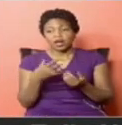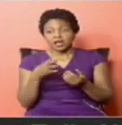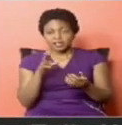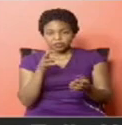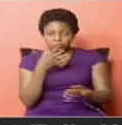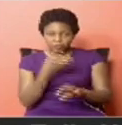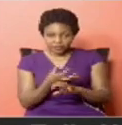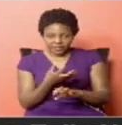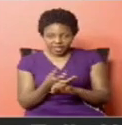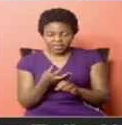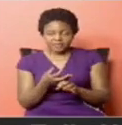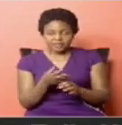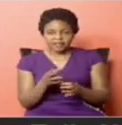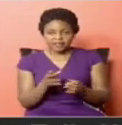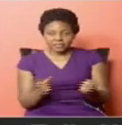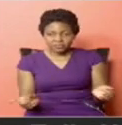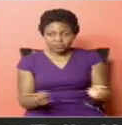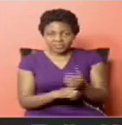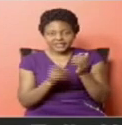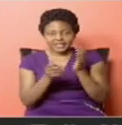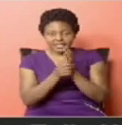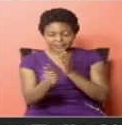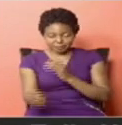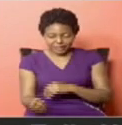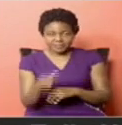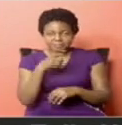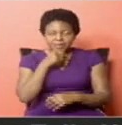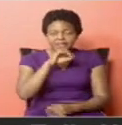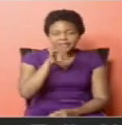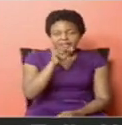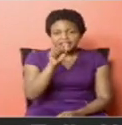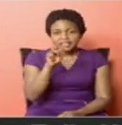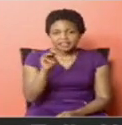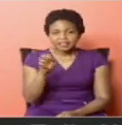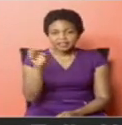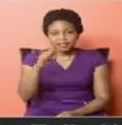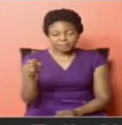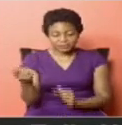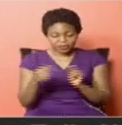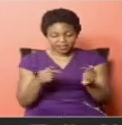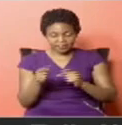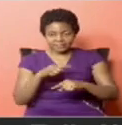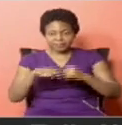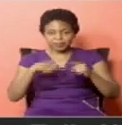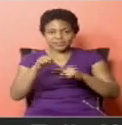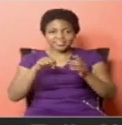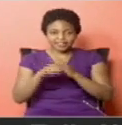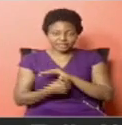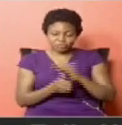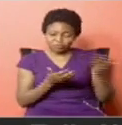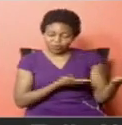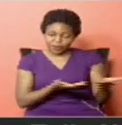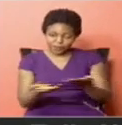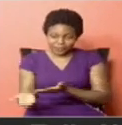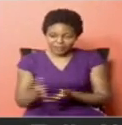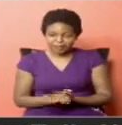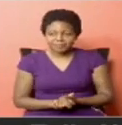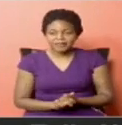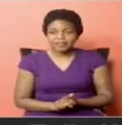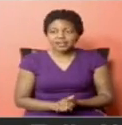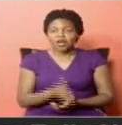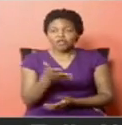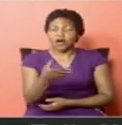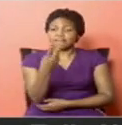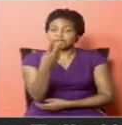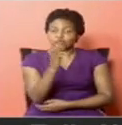any other expert than Mr. James Ebitu to talk about this matter. You are most welcome. You have